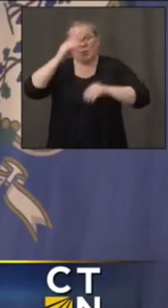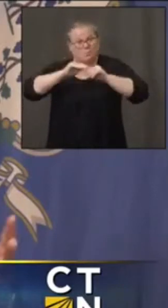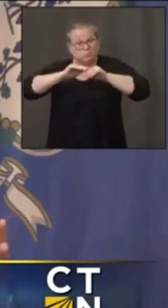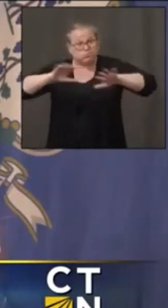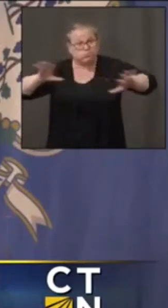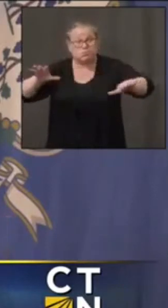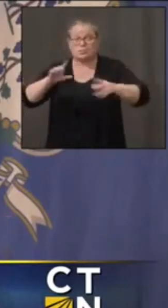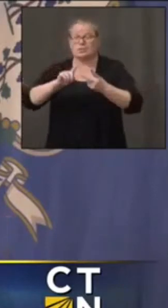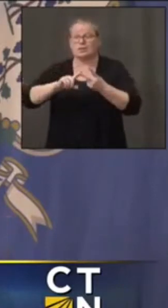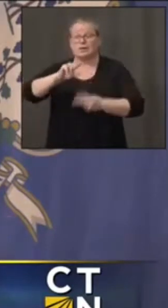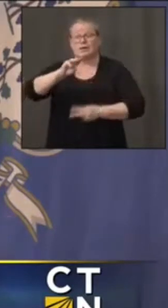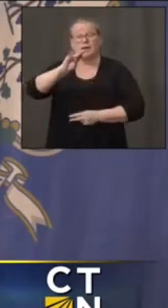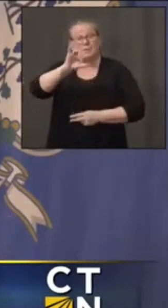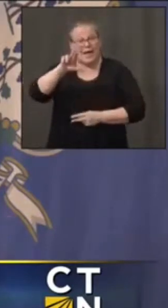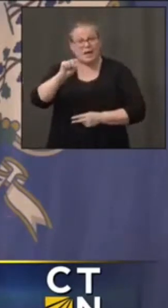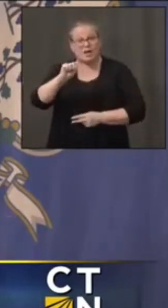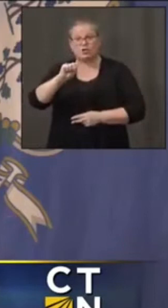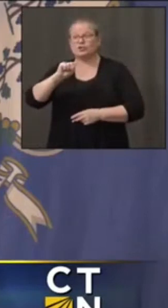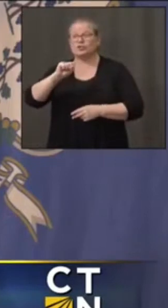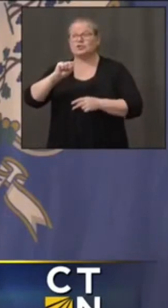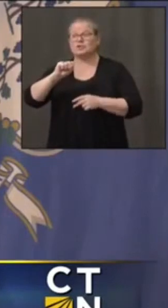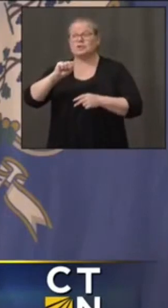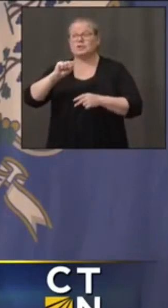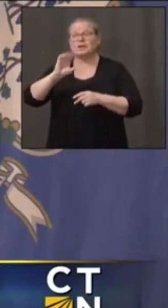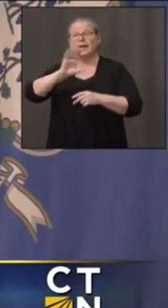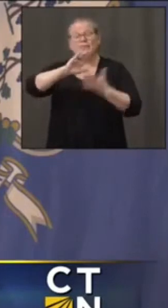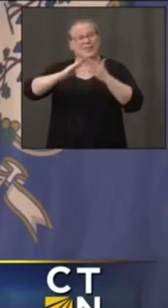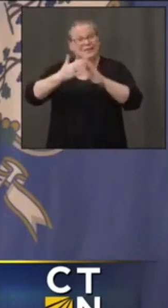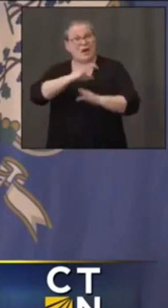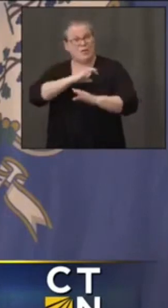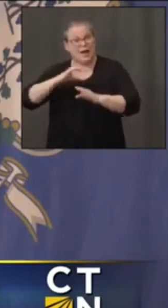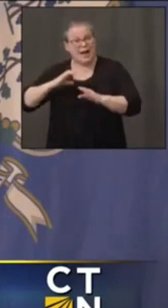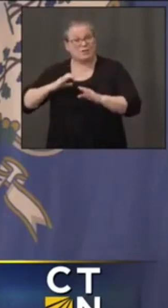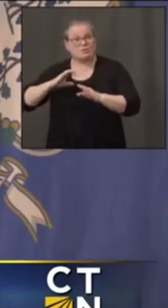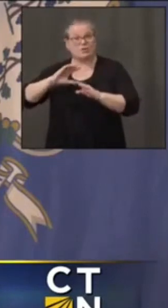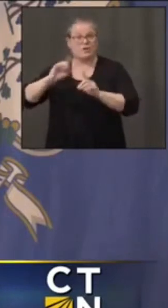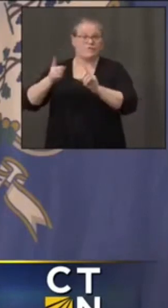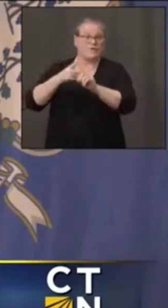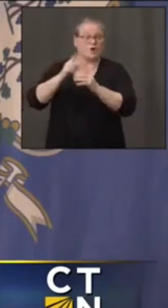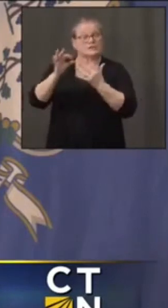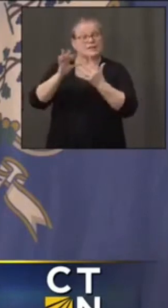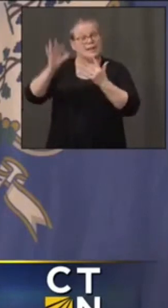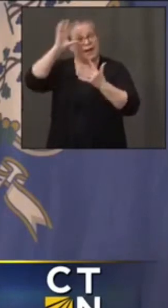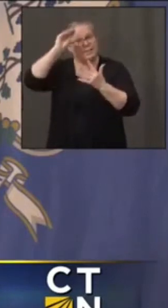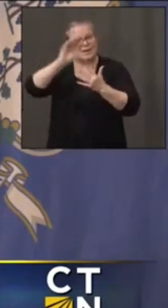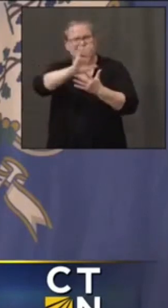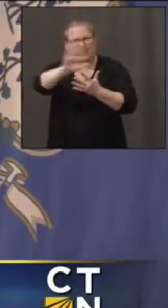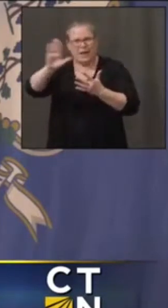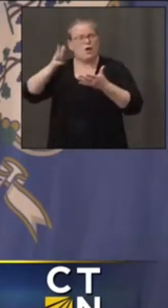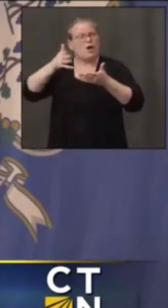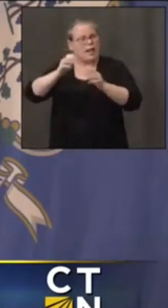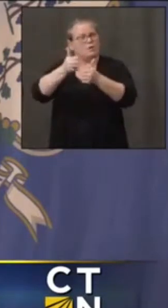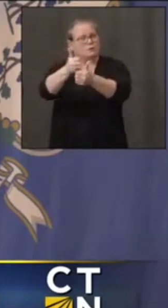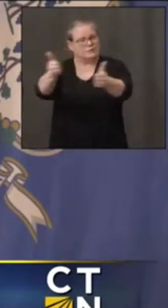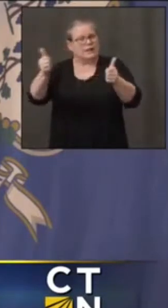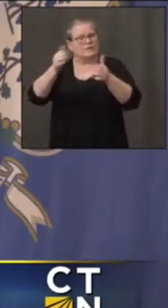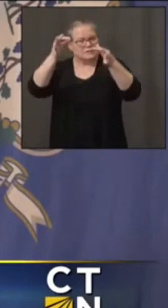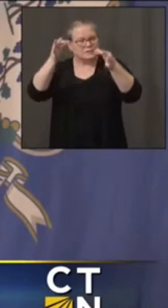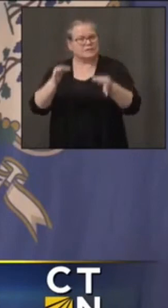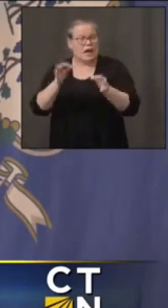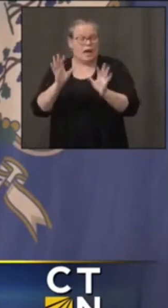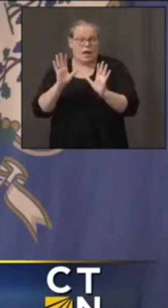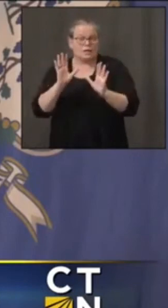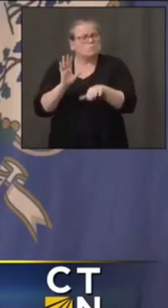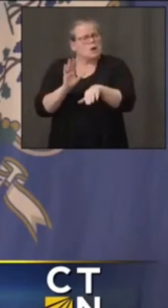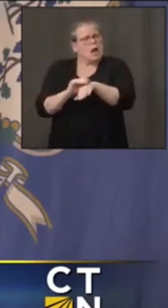selectmen, that discretion, but giving them strong guidance in terms of where we think they ought to end up is the right place to be. As